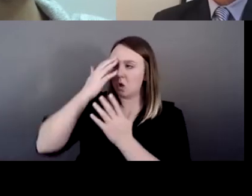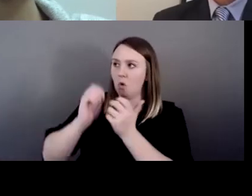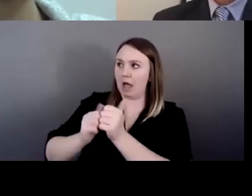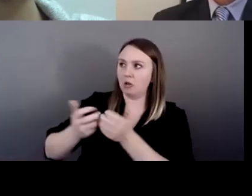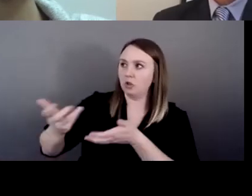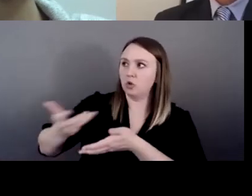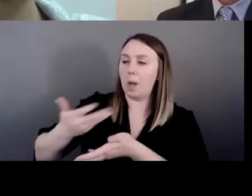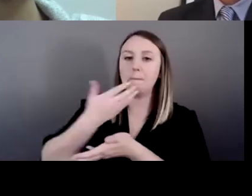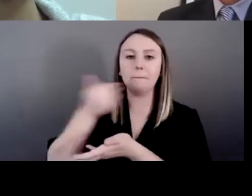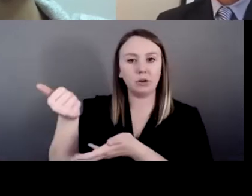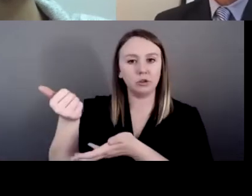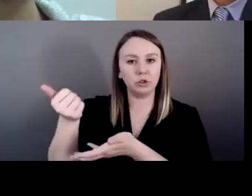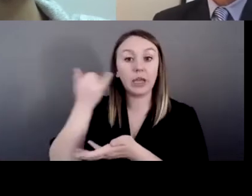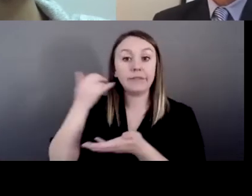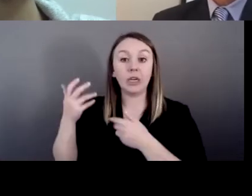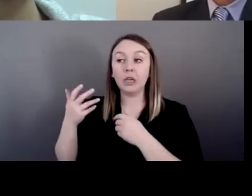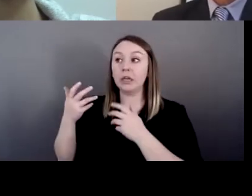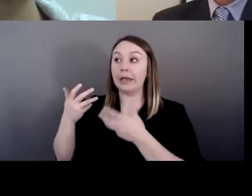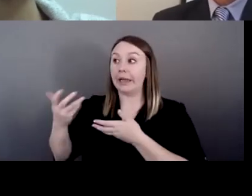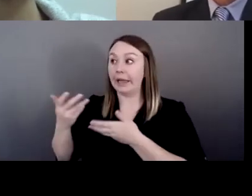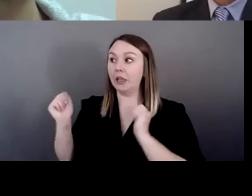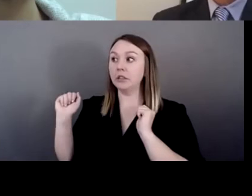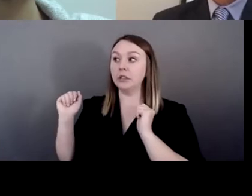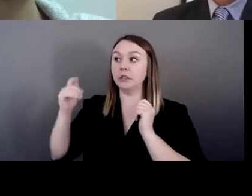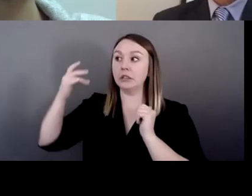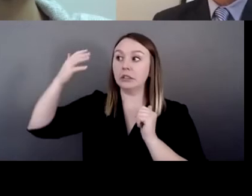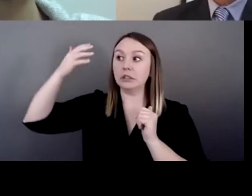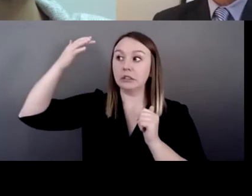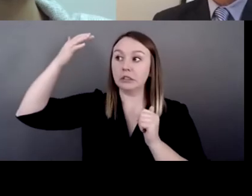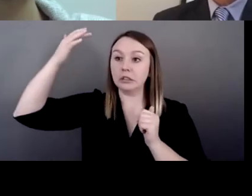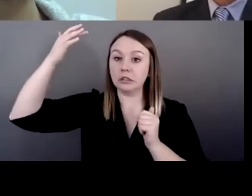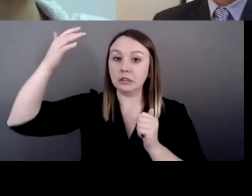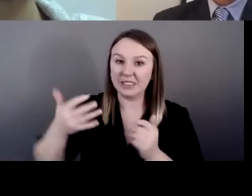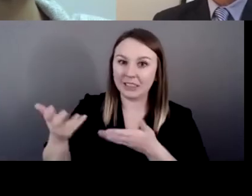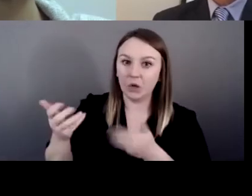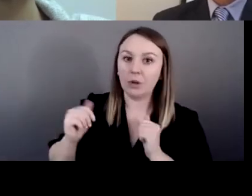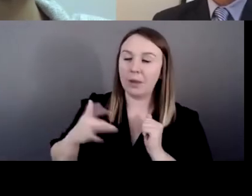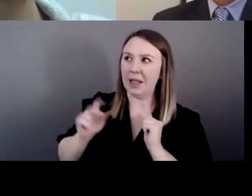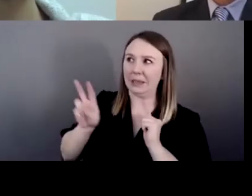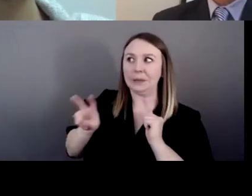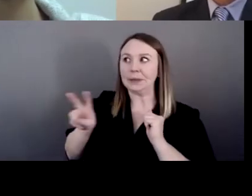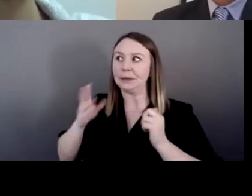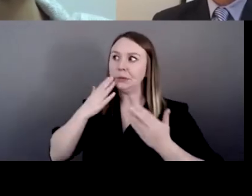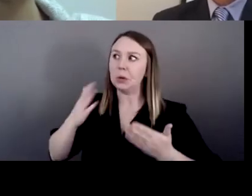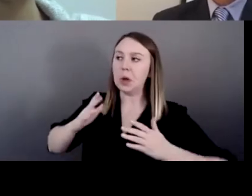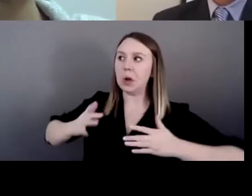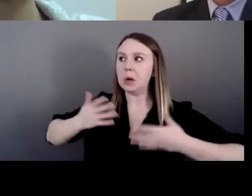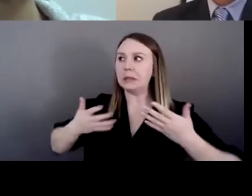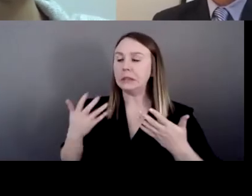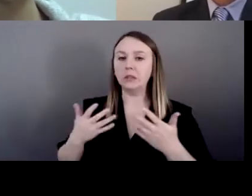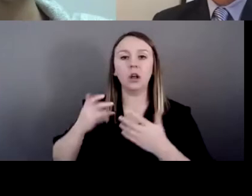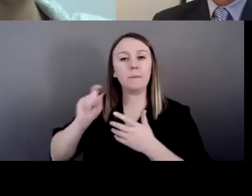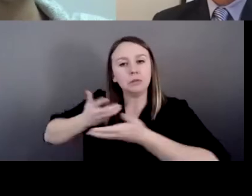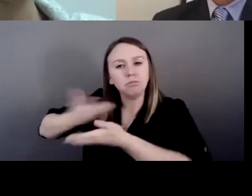And so we're working on this trust building, right? And really trying to understand the issues means that